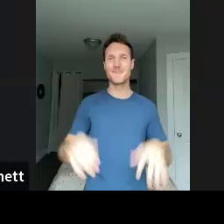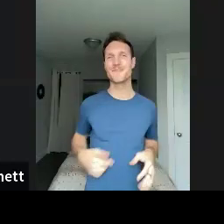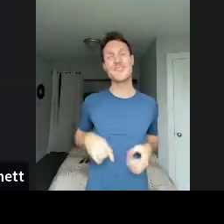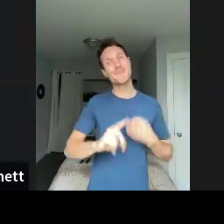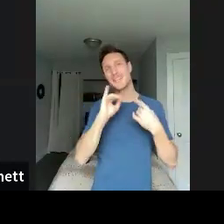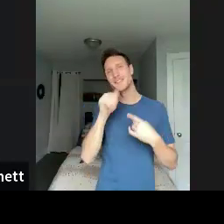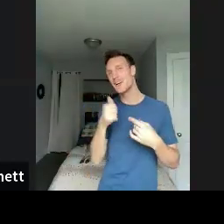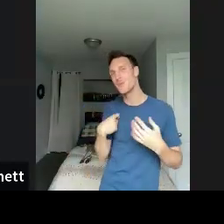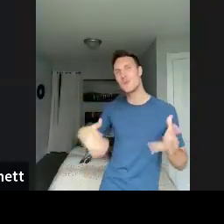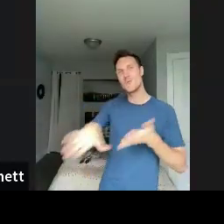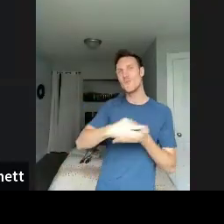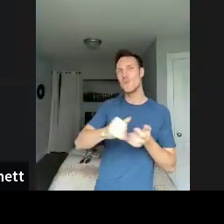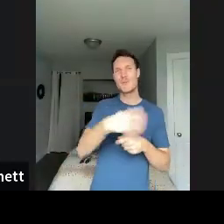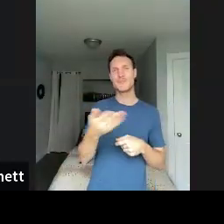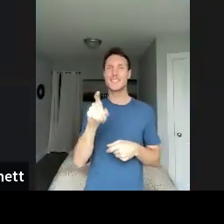little bit early today.